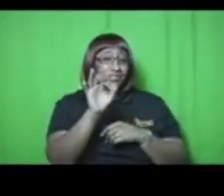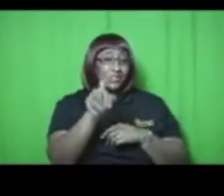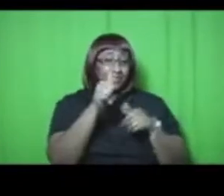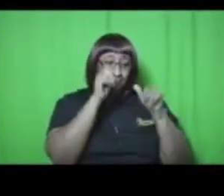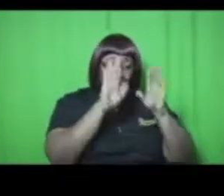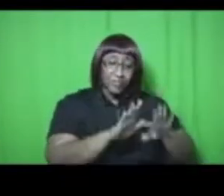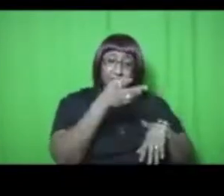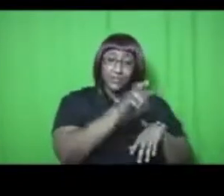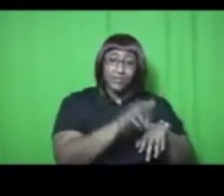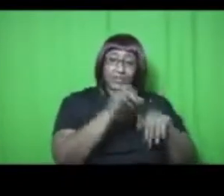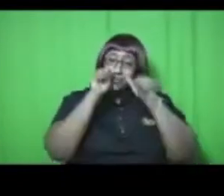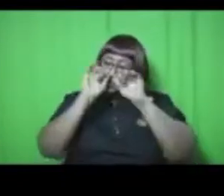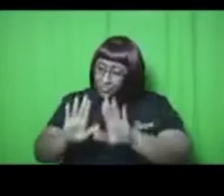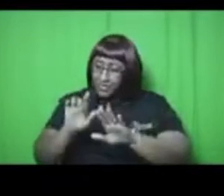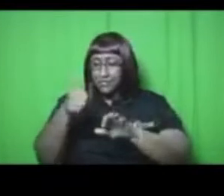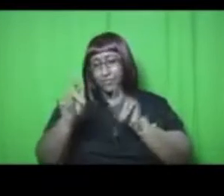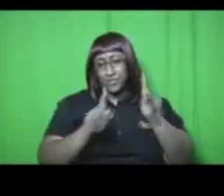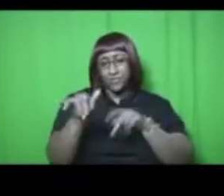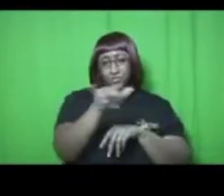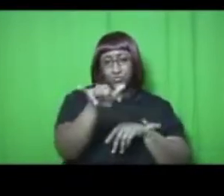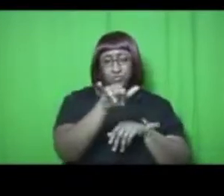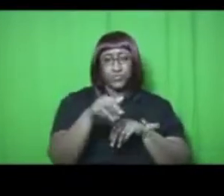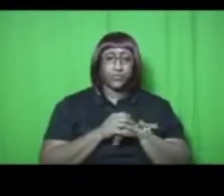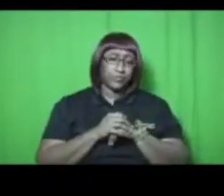bless her, she blessed somebody else.